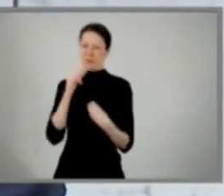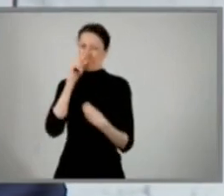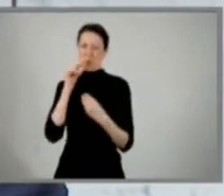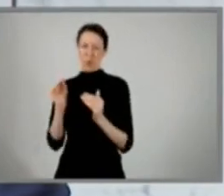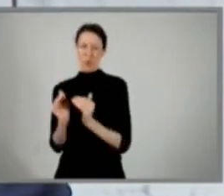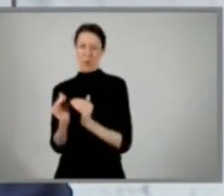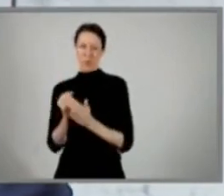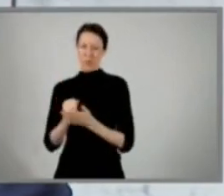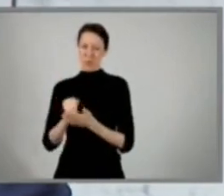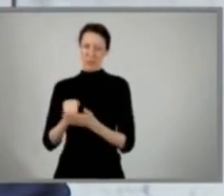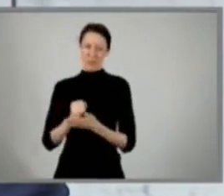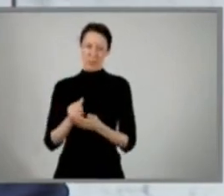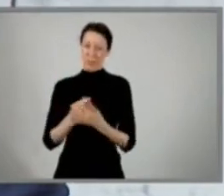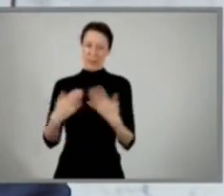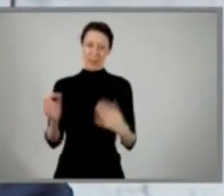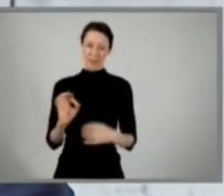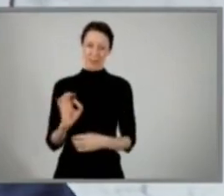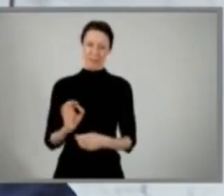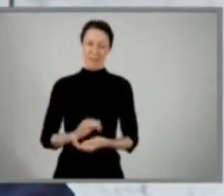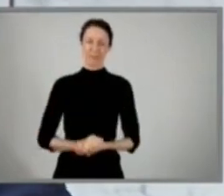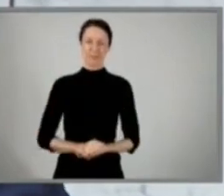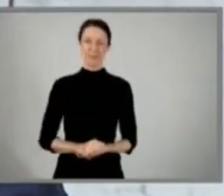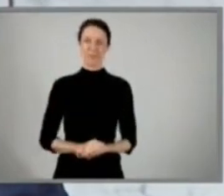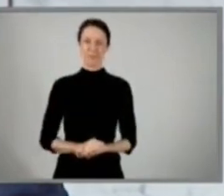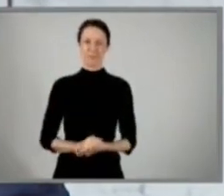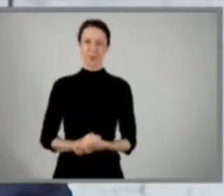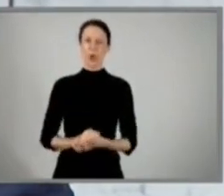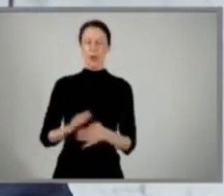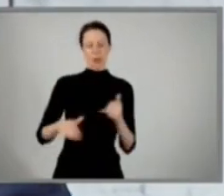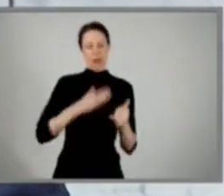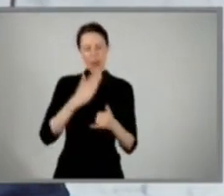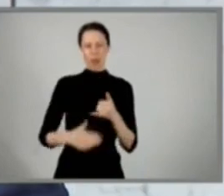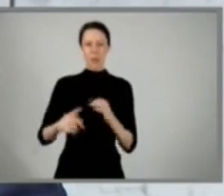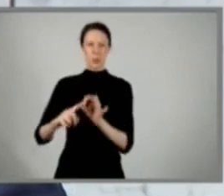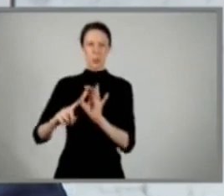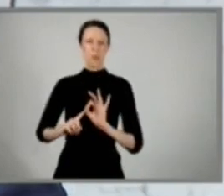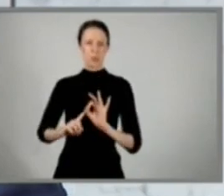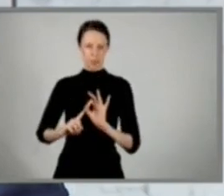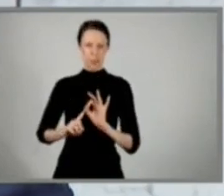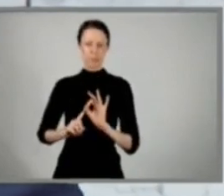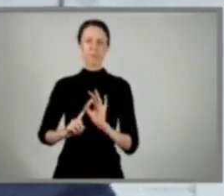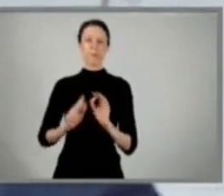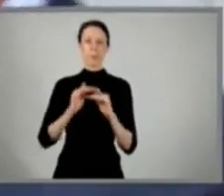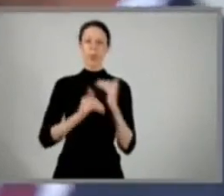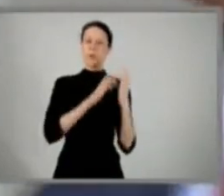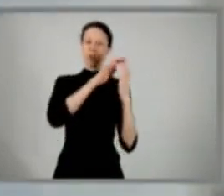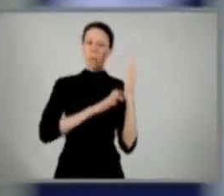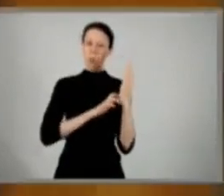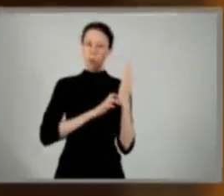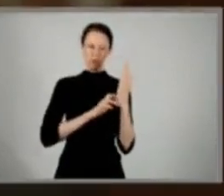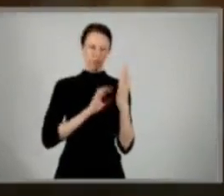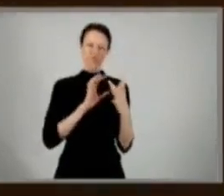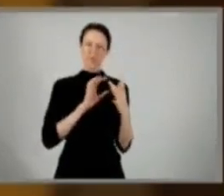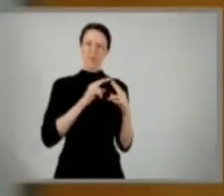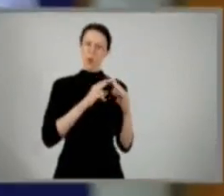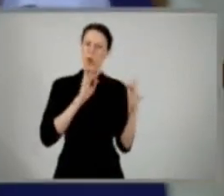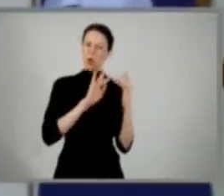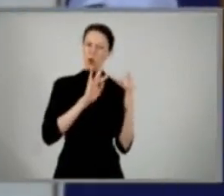actually identify deficiencies specifically in the Victorian system of contact tracing, and do you believe they've been fixed